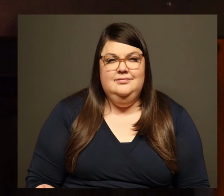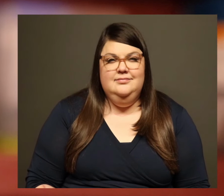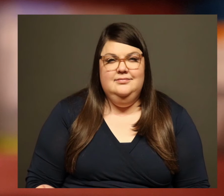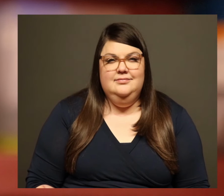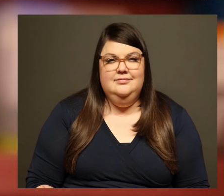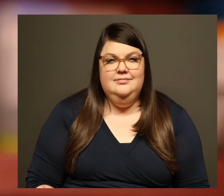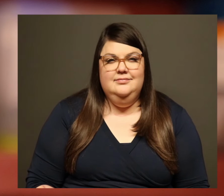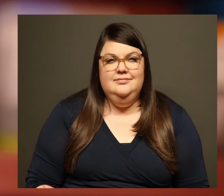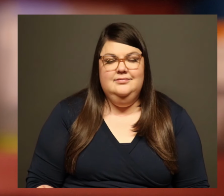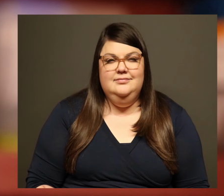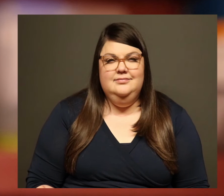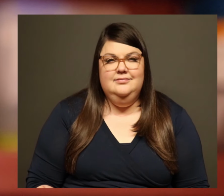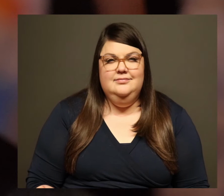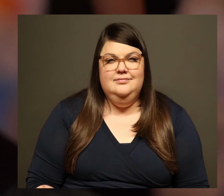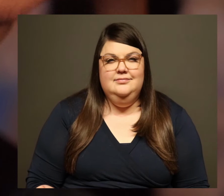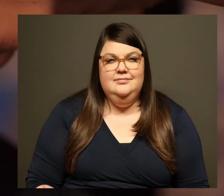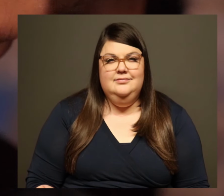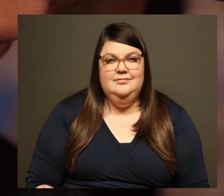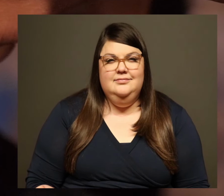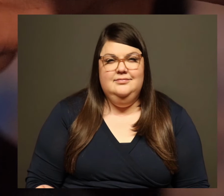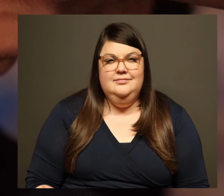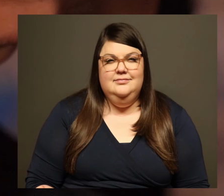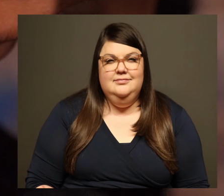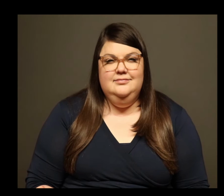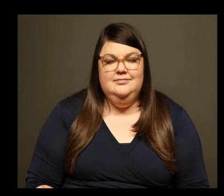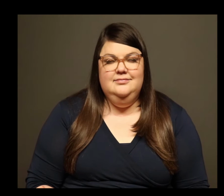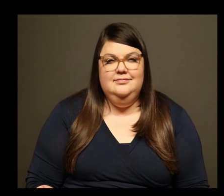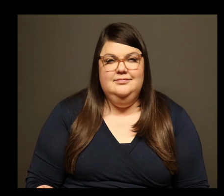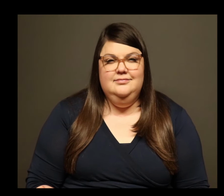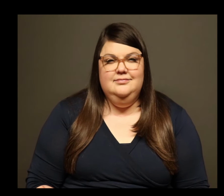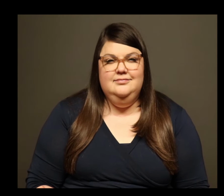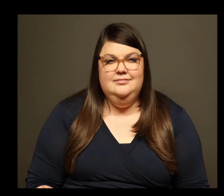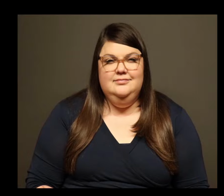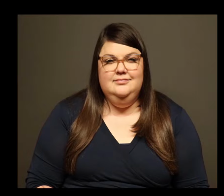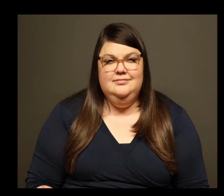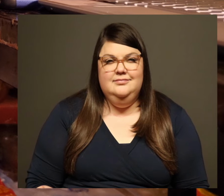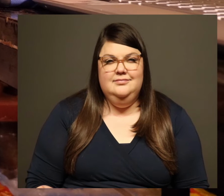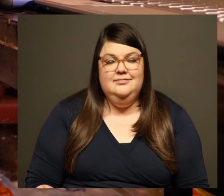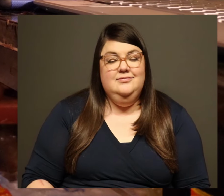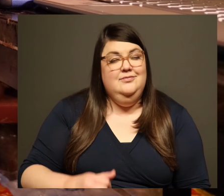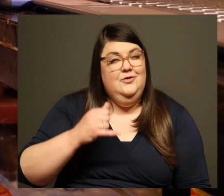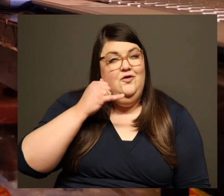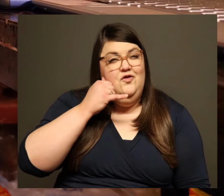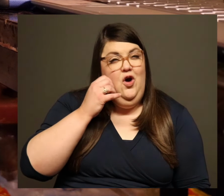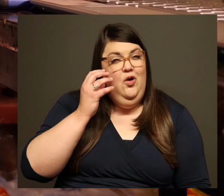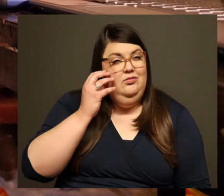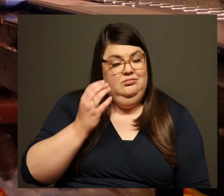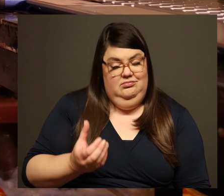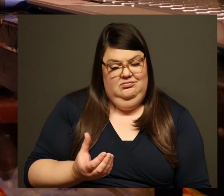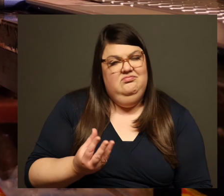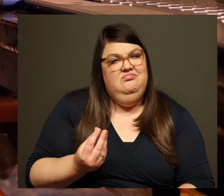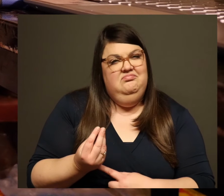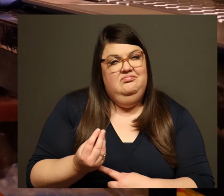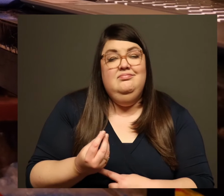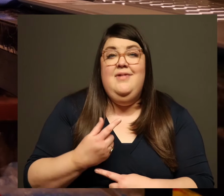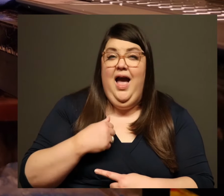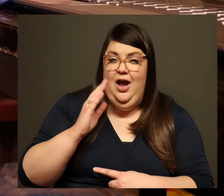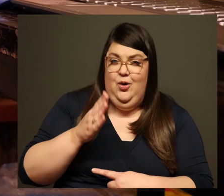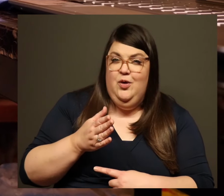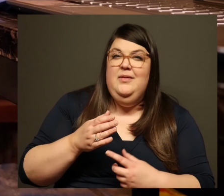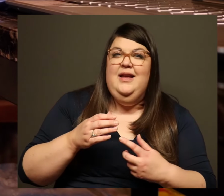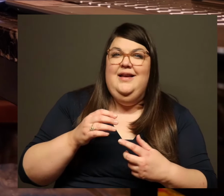short black hair and has scars on his arms. His name is Thomas Hamry. He presses a button on his phone. I am going to be